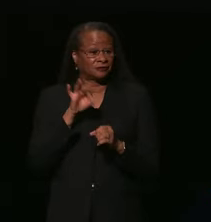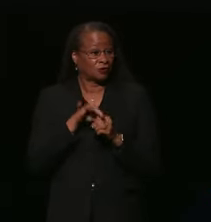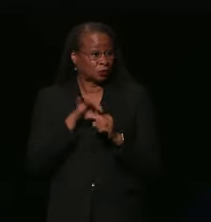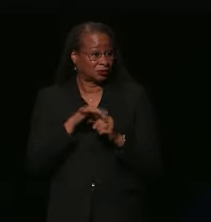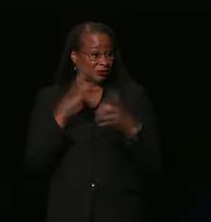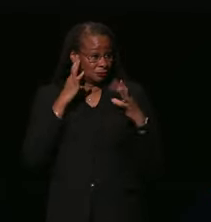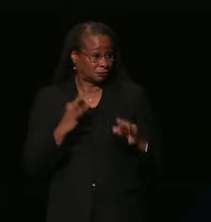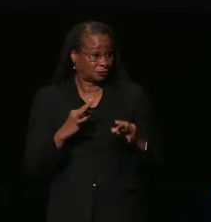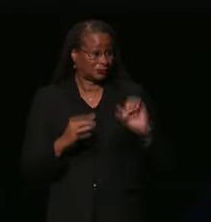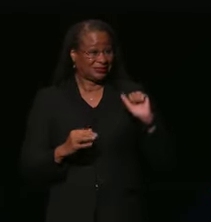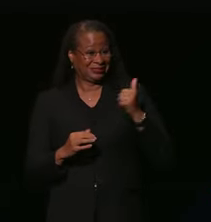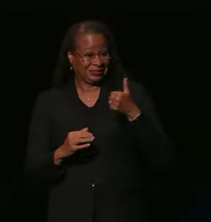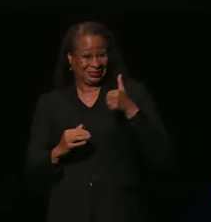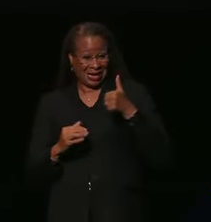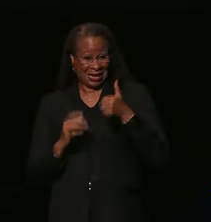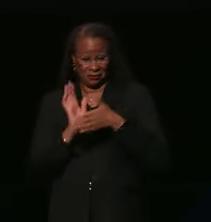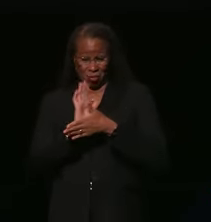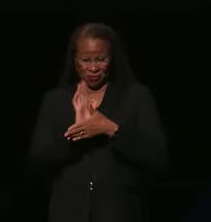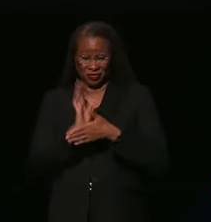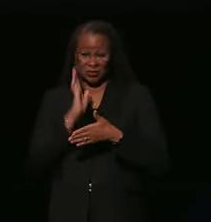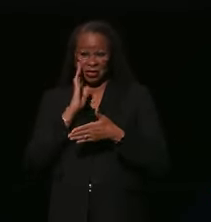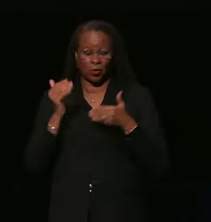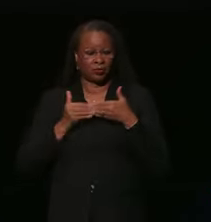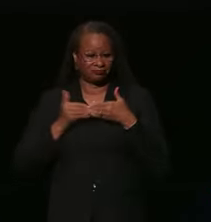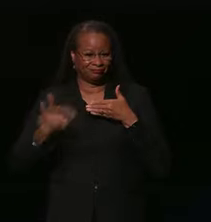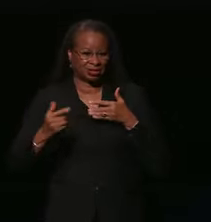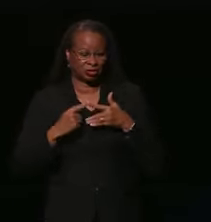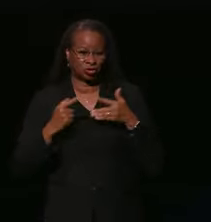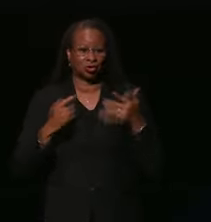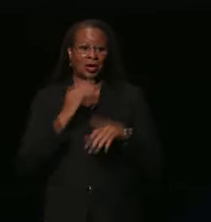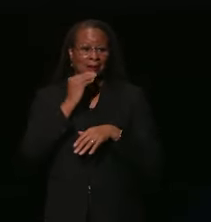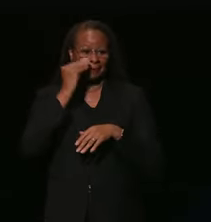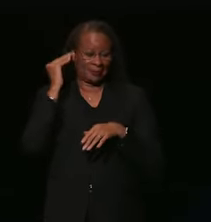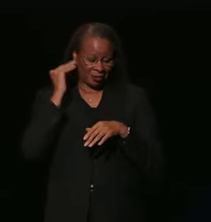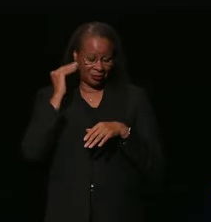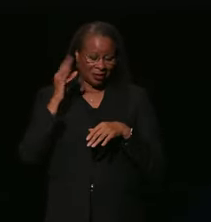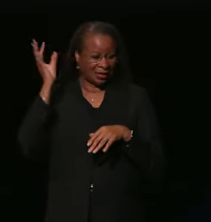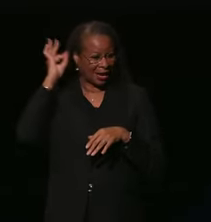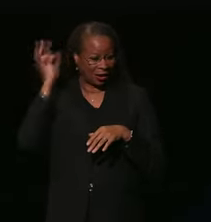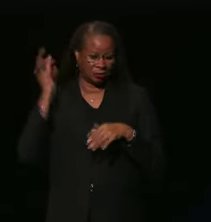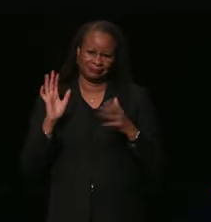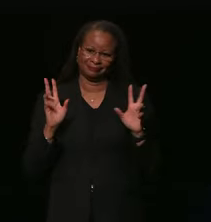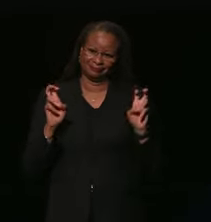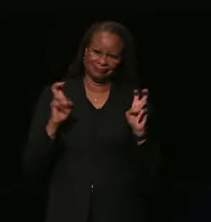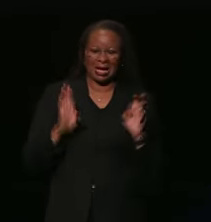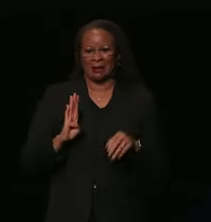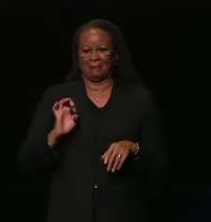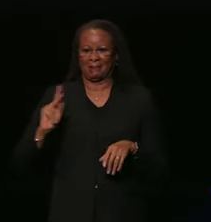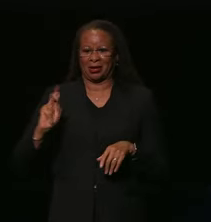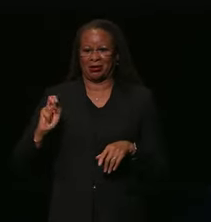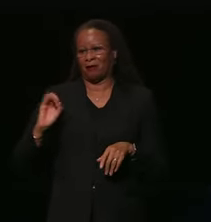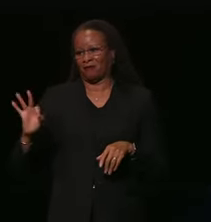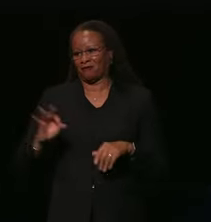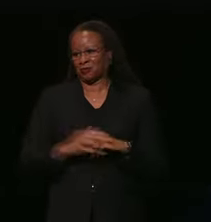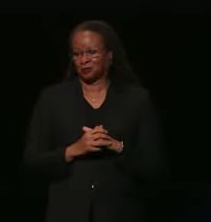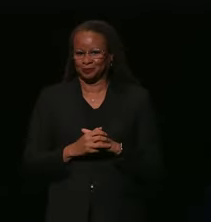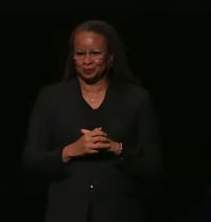the 10 movies that will proceed to the makeup and hairstyling bake-off, right?